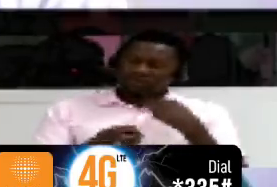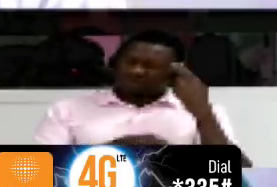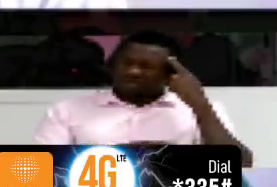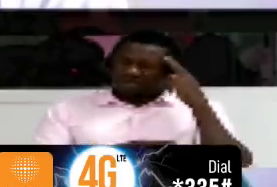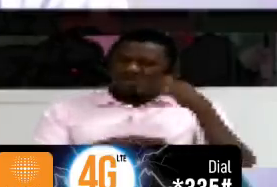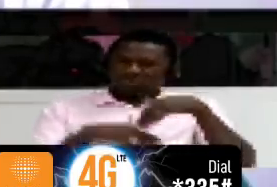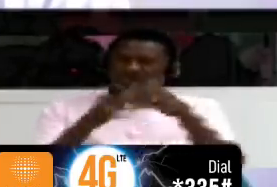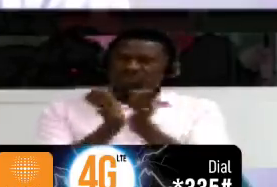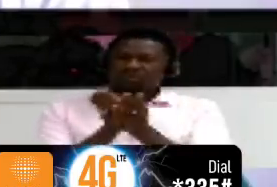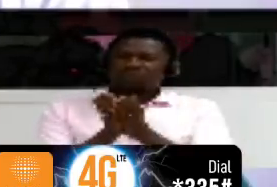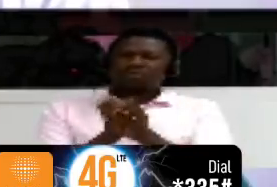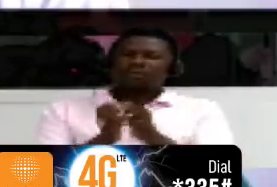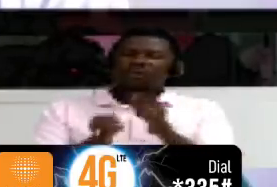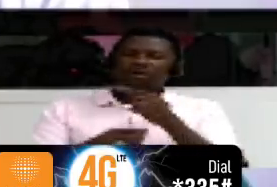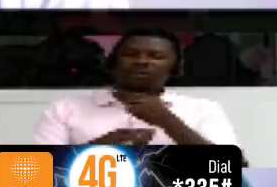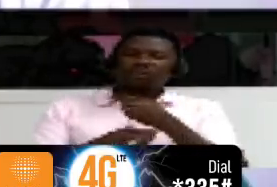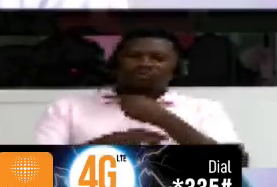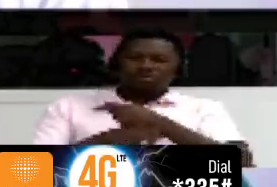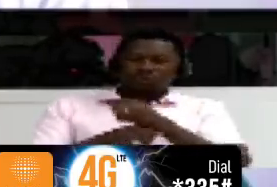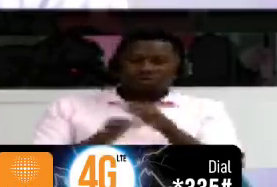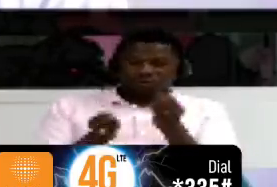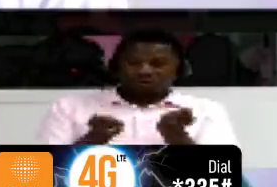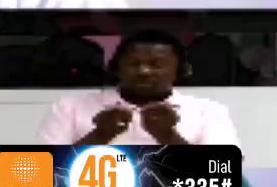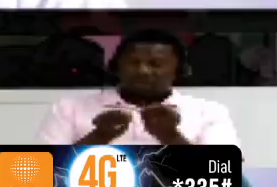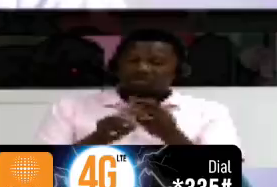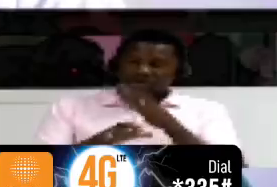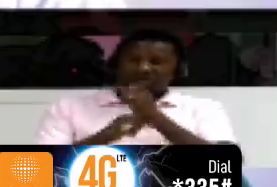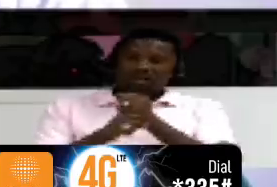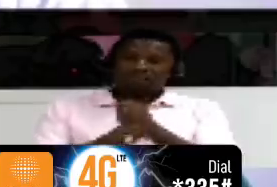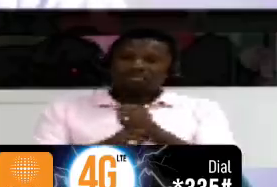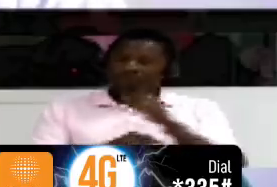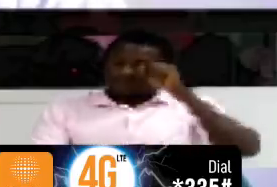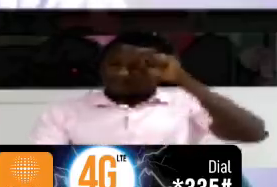Kanilai to help him on the gardens.